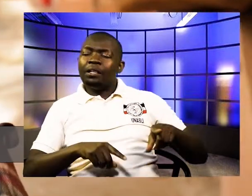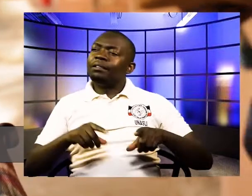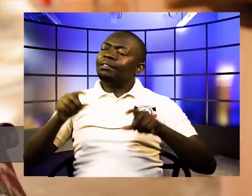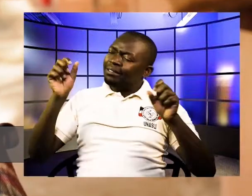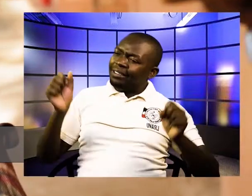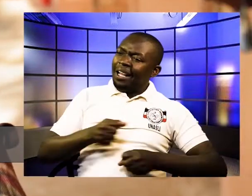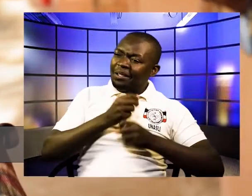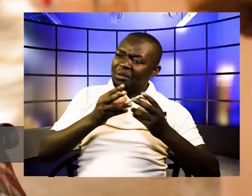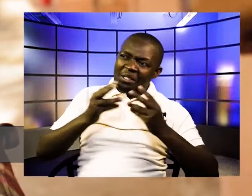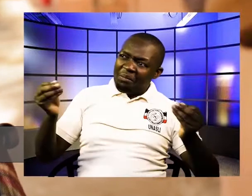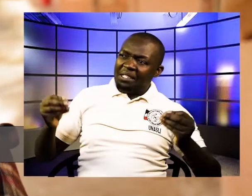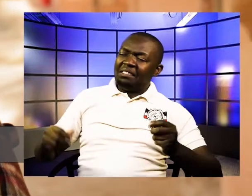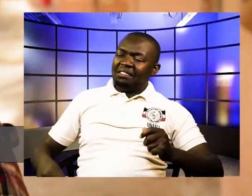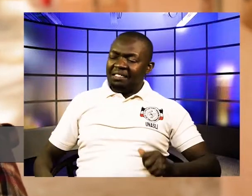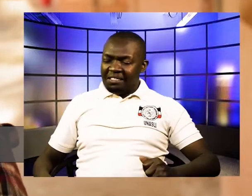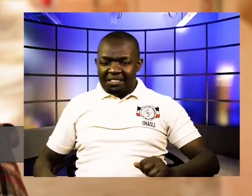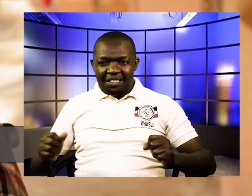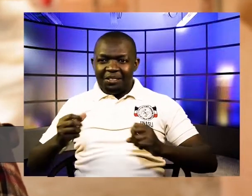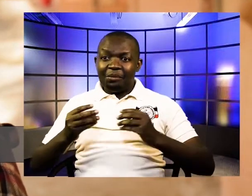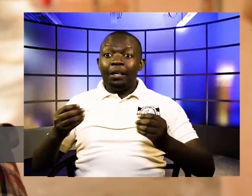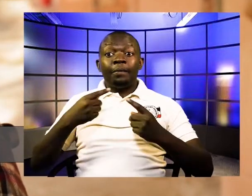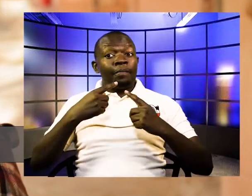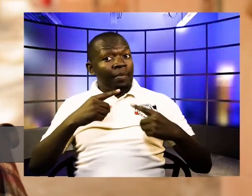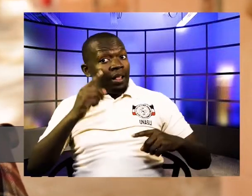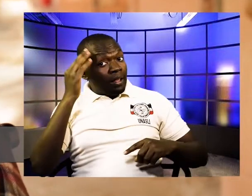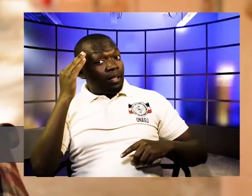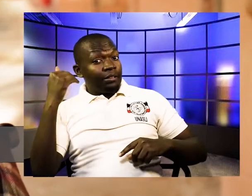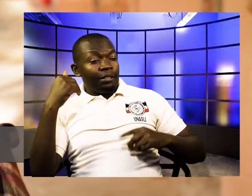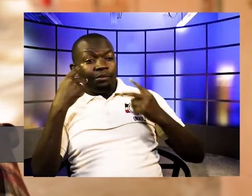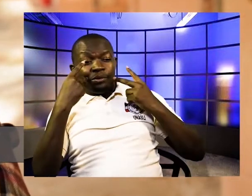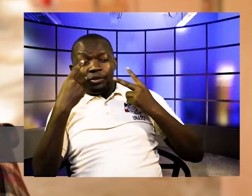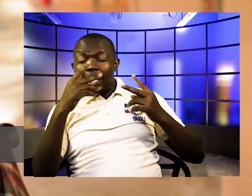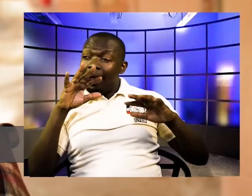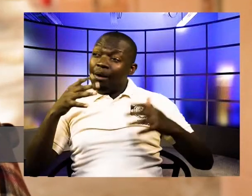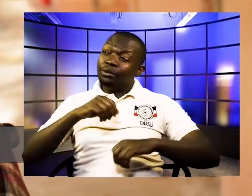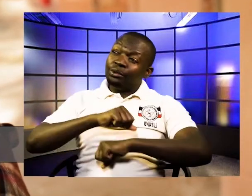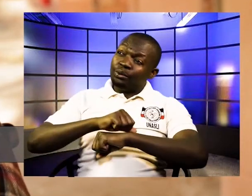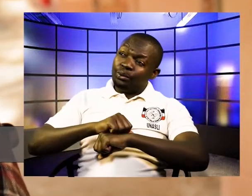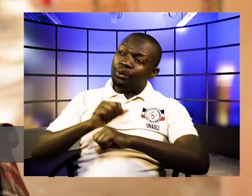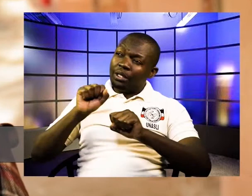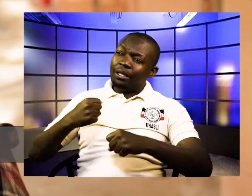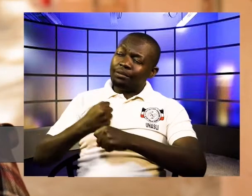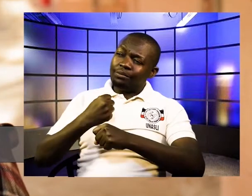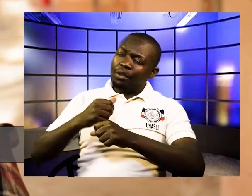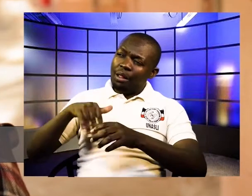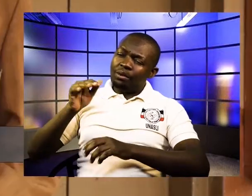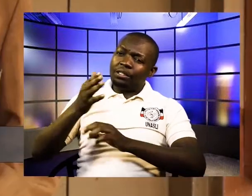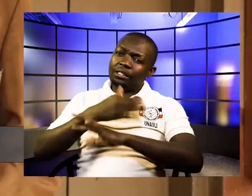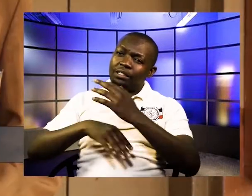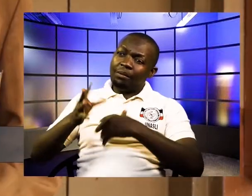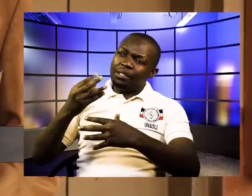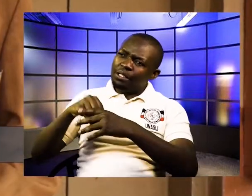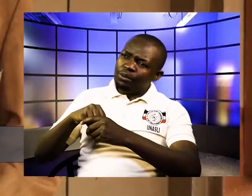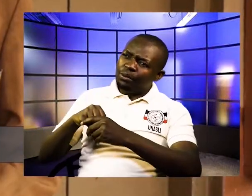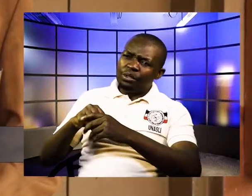Tasobola kumudamu. Amen. Nenga HM, okirabye nti essomero likola kinene mu disability inclusion.